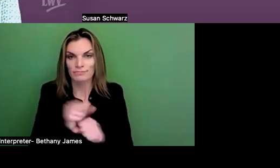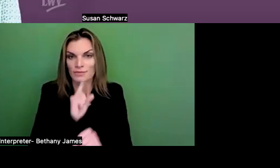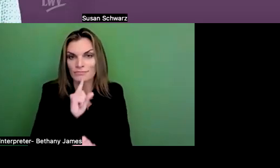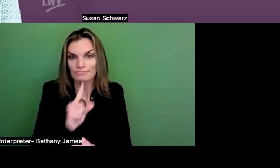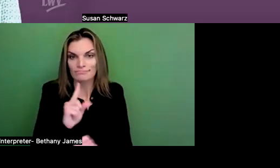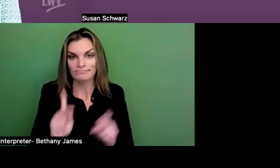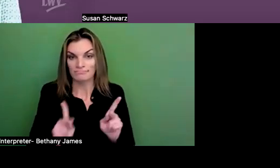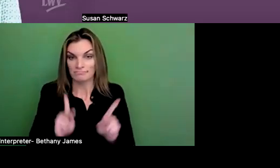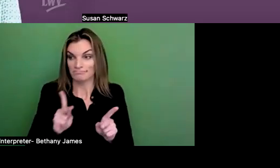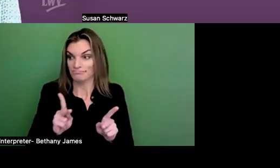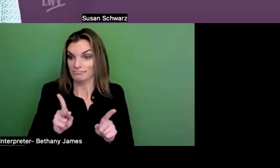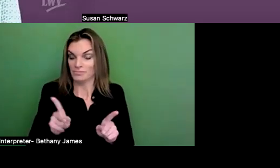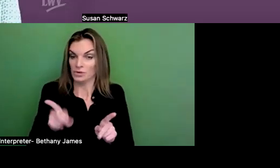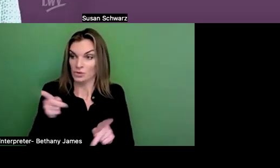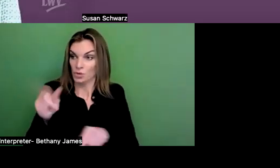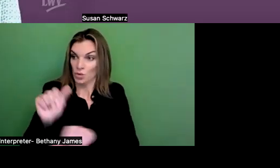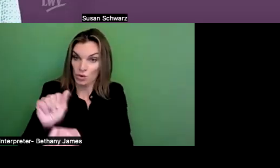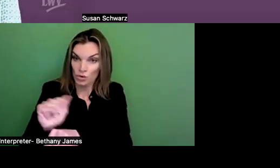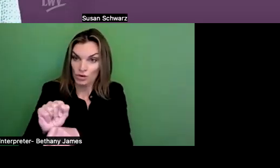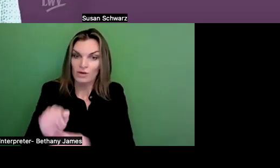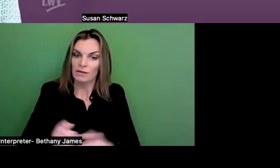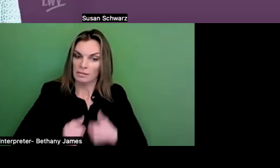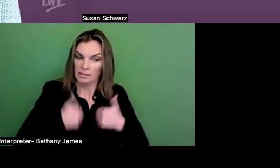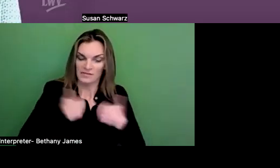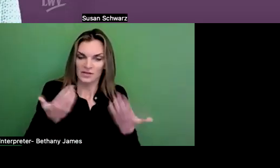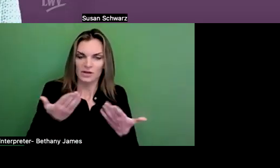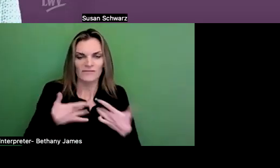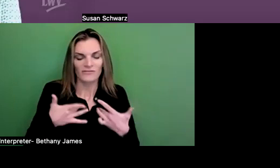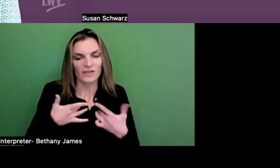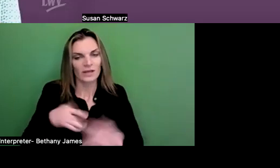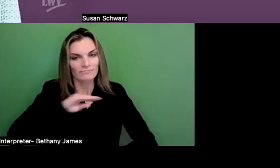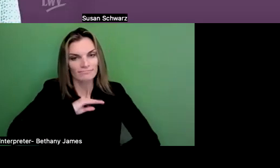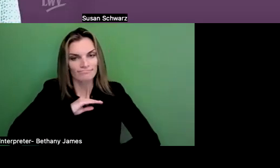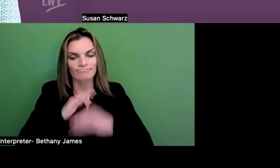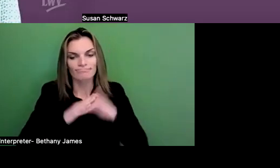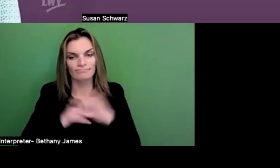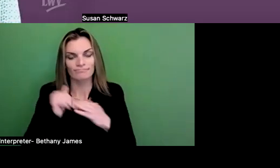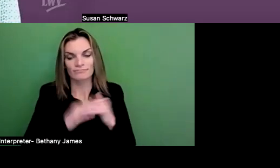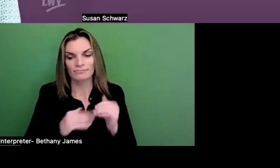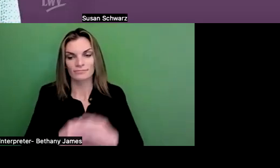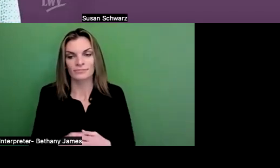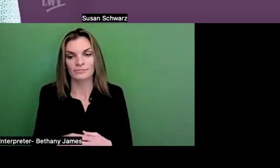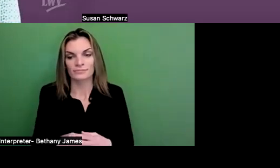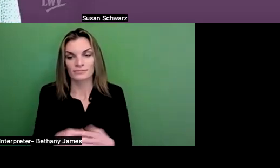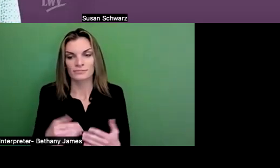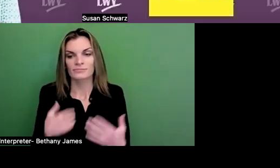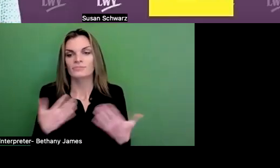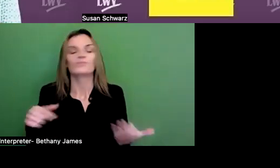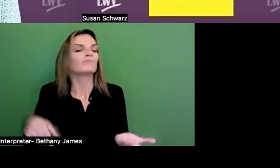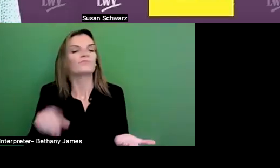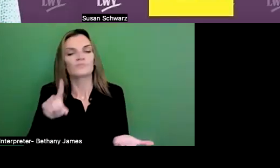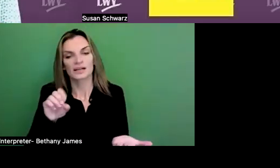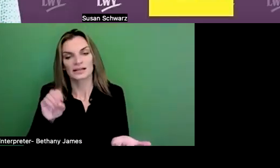people who work here and live here feel comfortable with Dobbs Ferry. I'm also concerned with making Dobbs Ferry